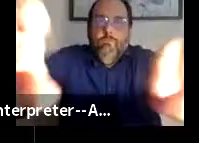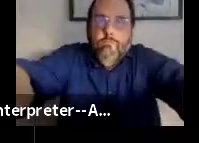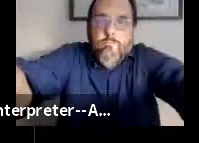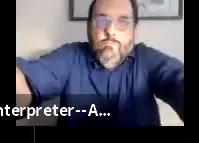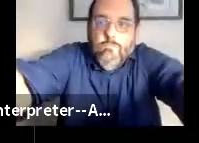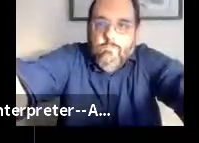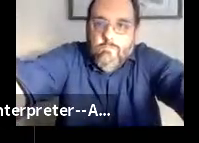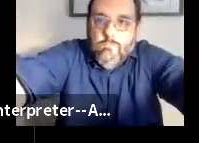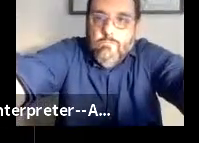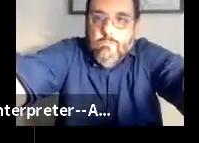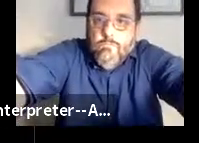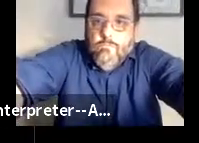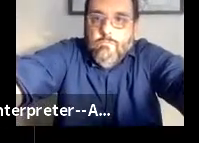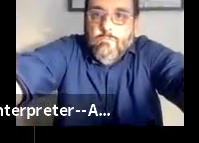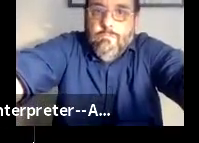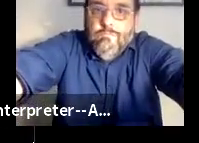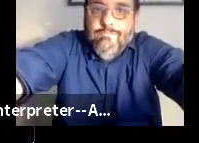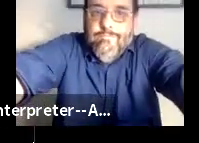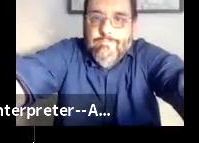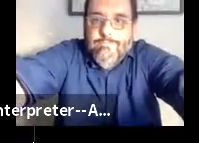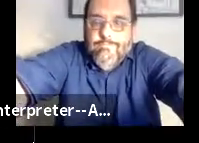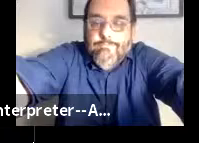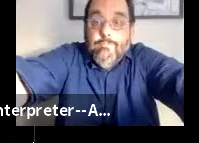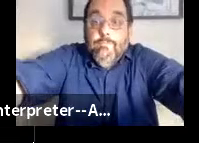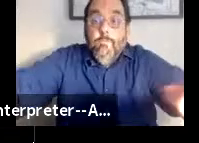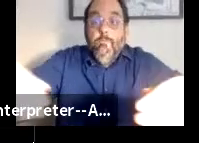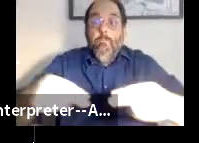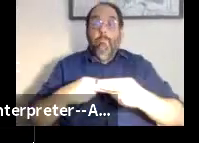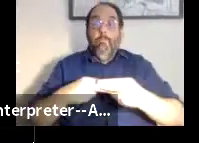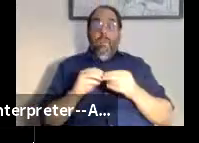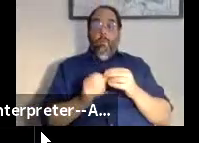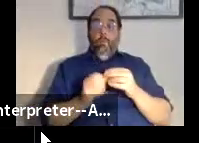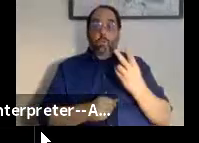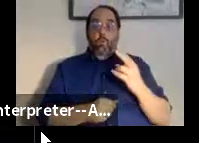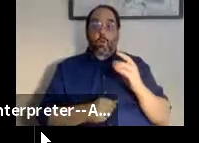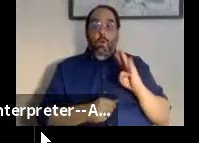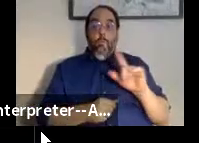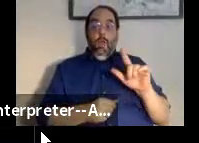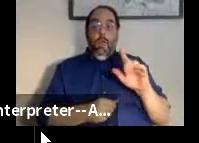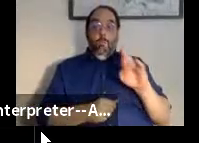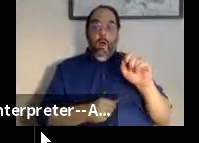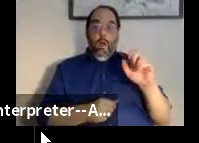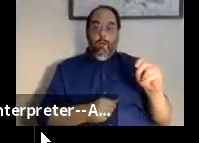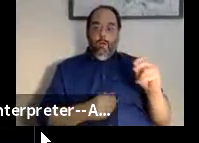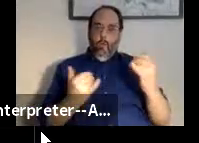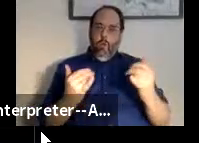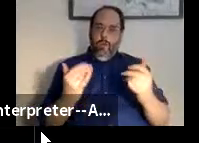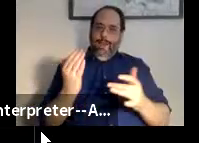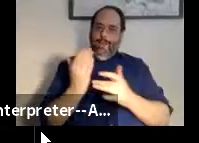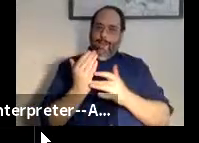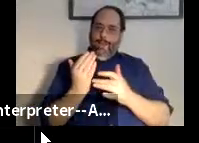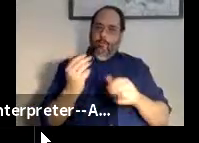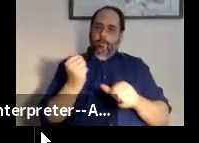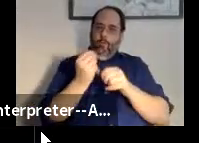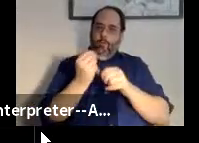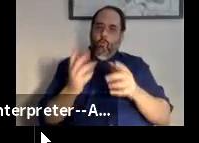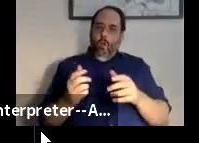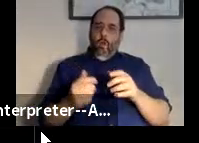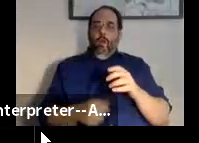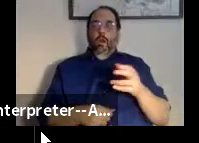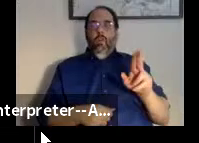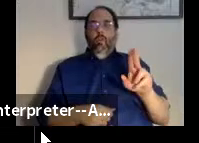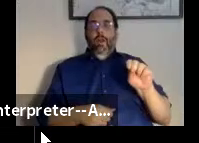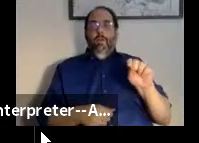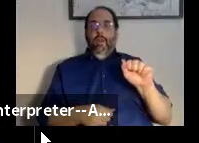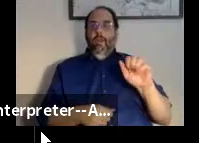Moving on to slide number 2. My name is Bill Botten. I currently serve as the Training and Technical Assistance Coordinator at the Access Board, and I've provided